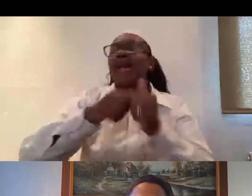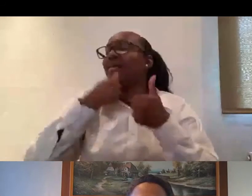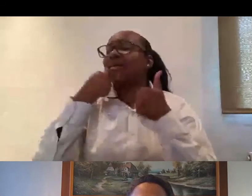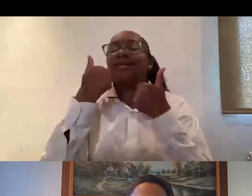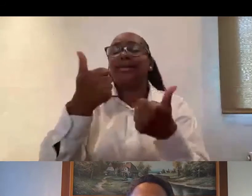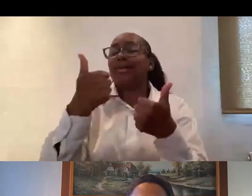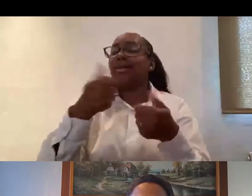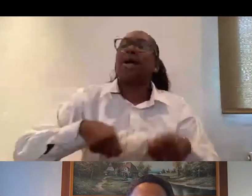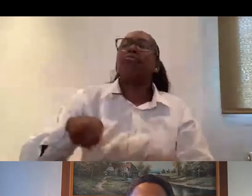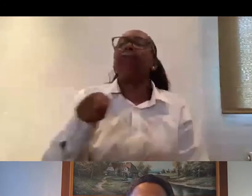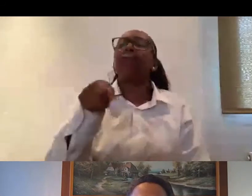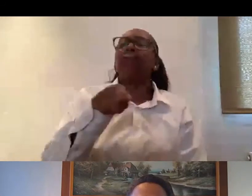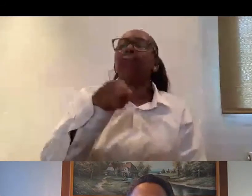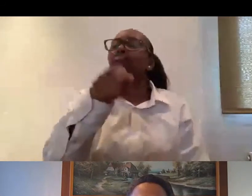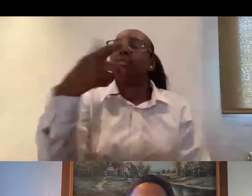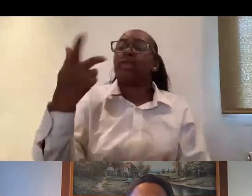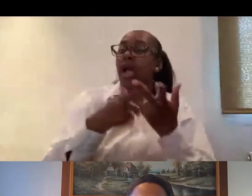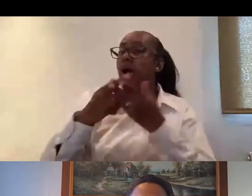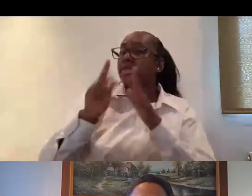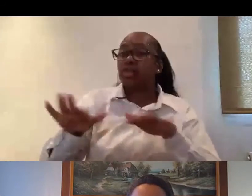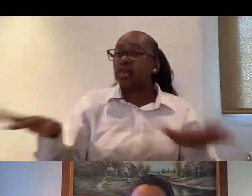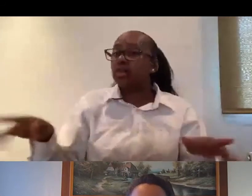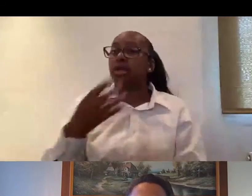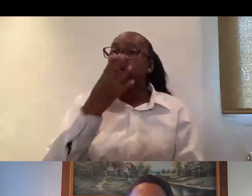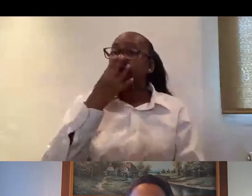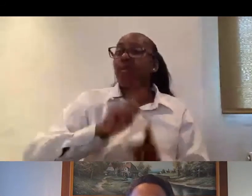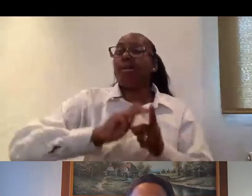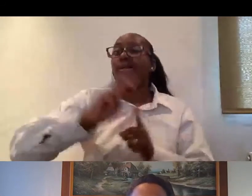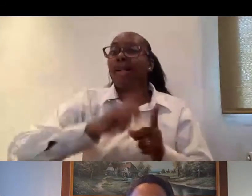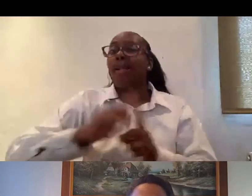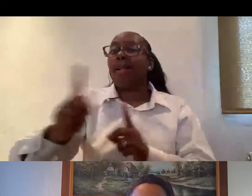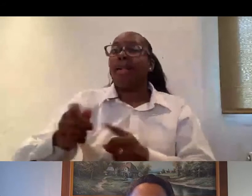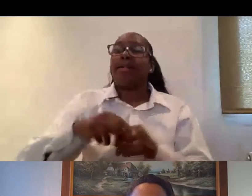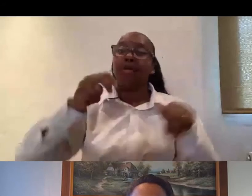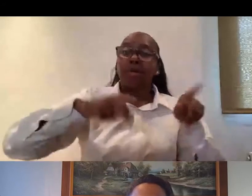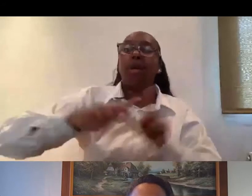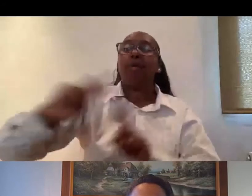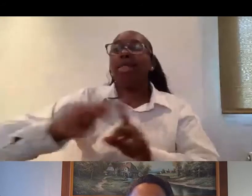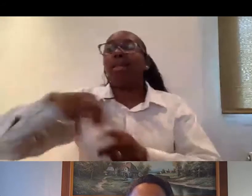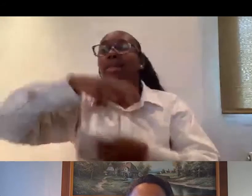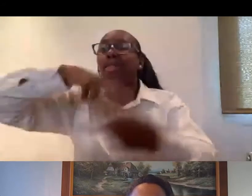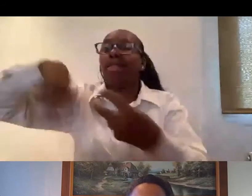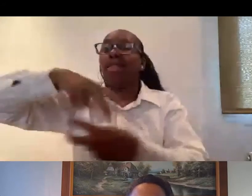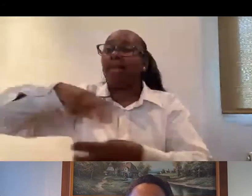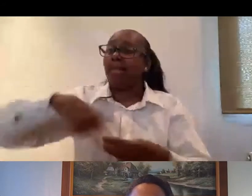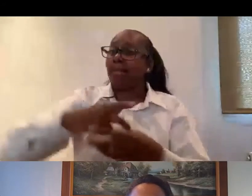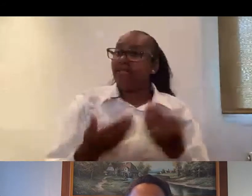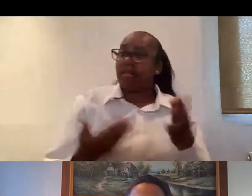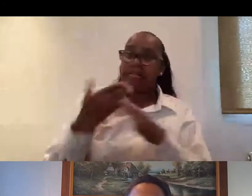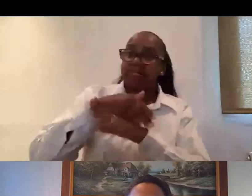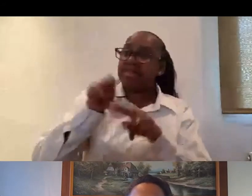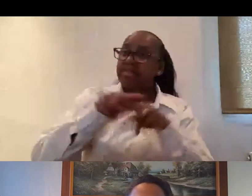We take all the kids with us. We have a 4-year-old running back and forth and the dog running back and forth. We're a very active